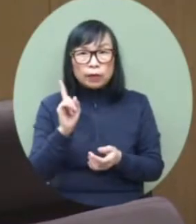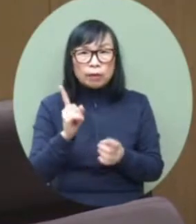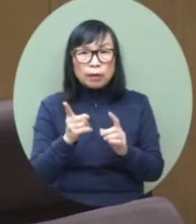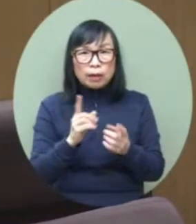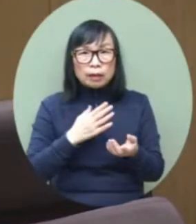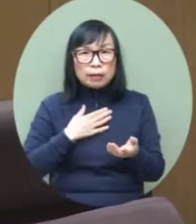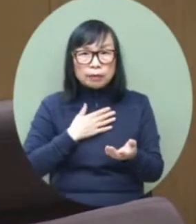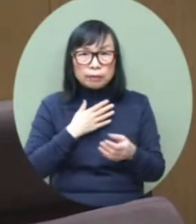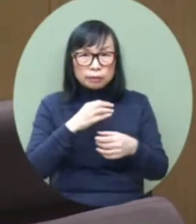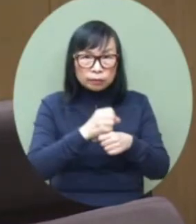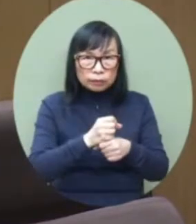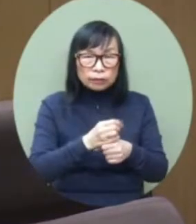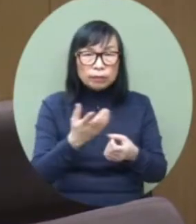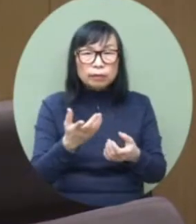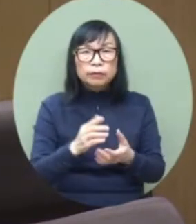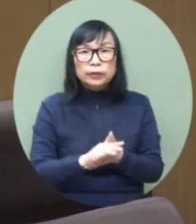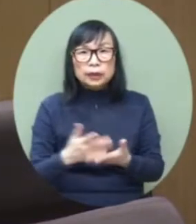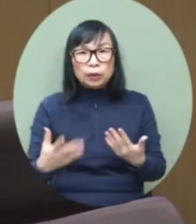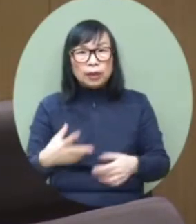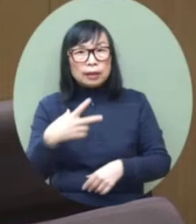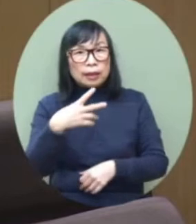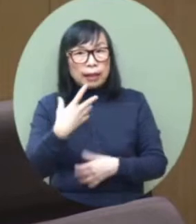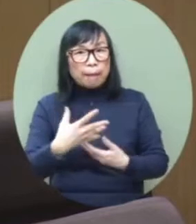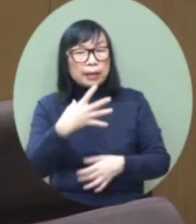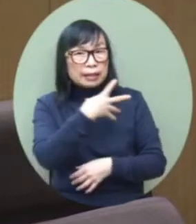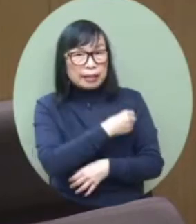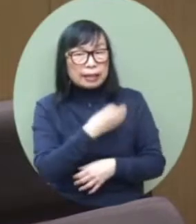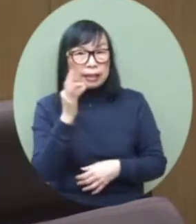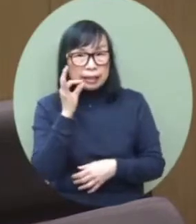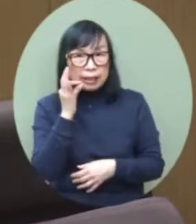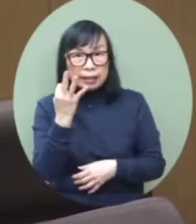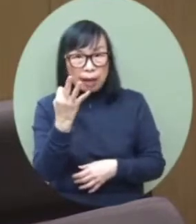Also want to ask about vaccinations.